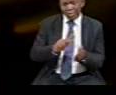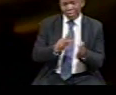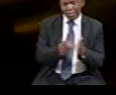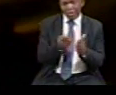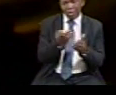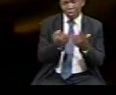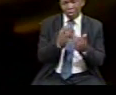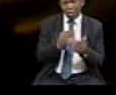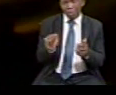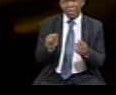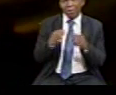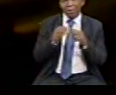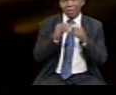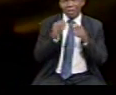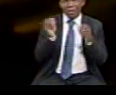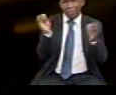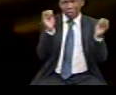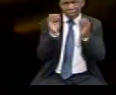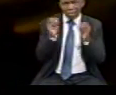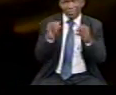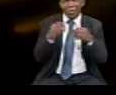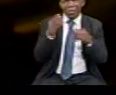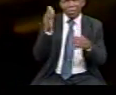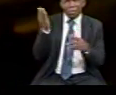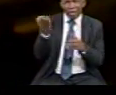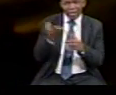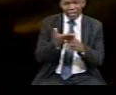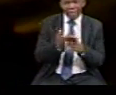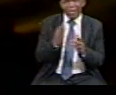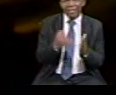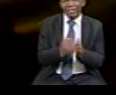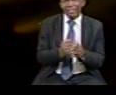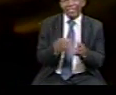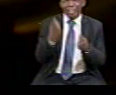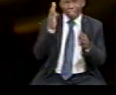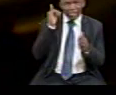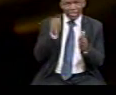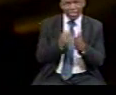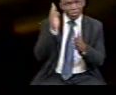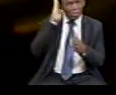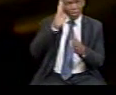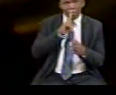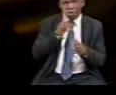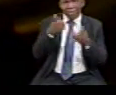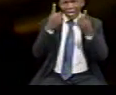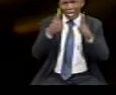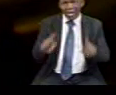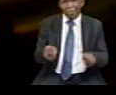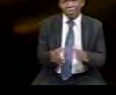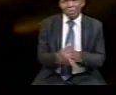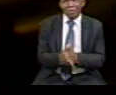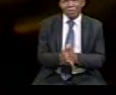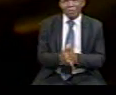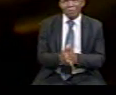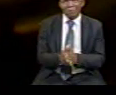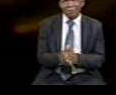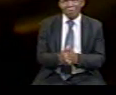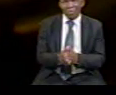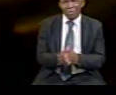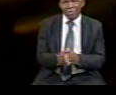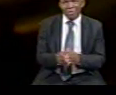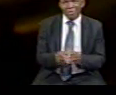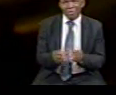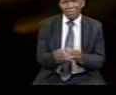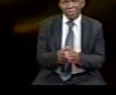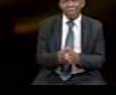can alter it. It's a definite thing that is going to happen. He said, heaven and earth shall pass away, but my